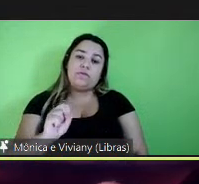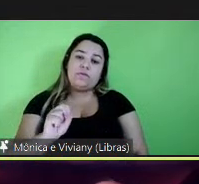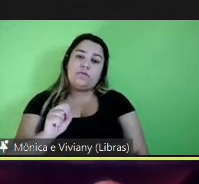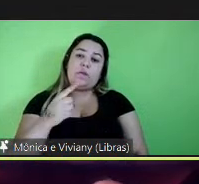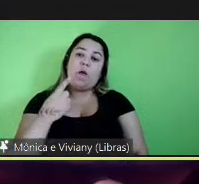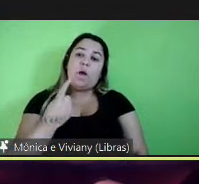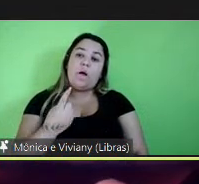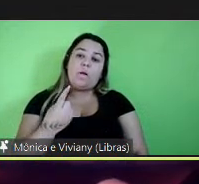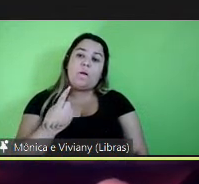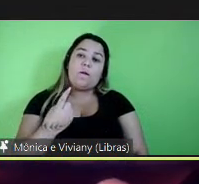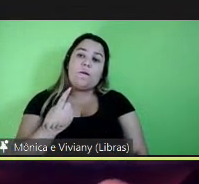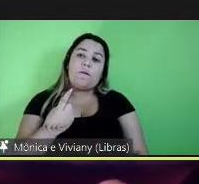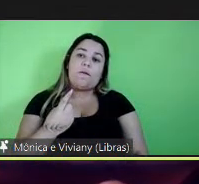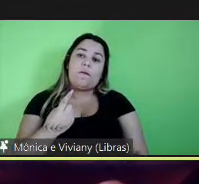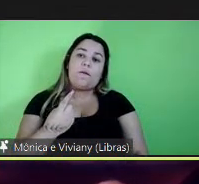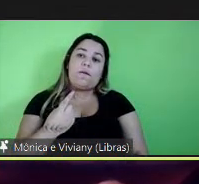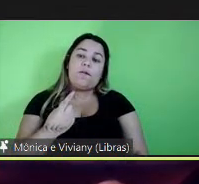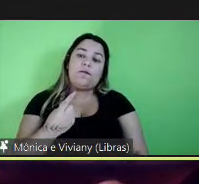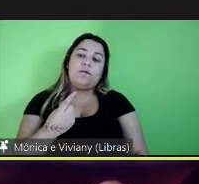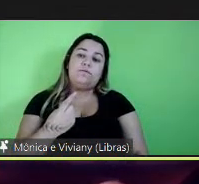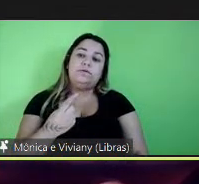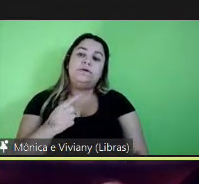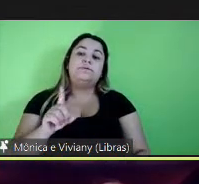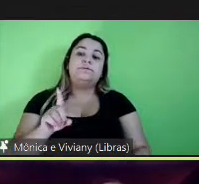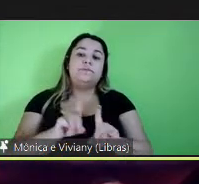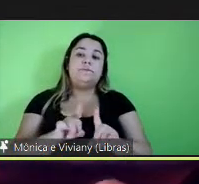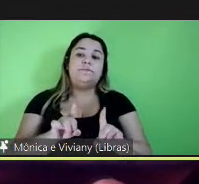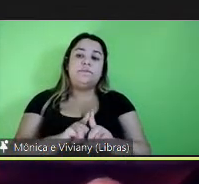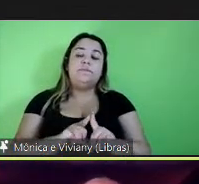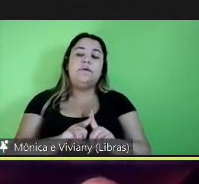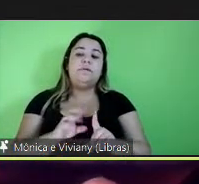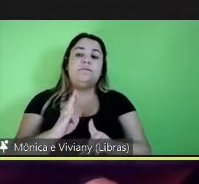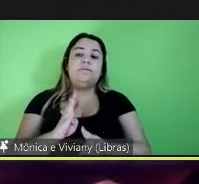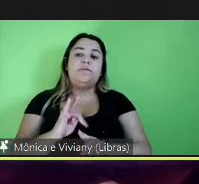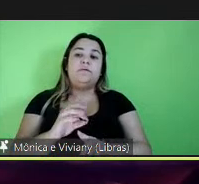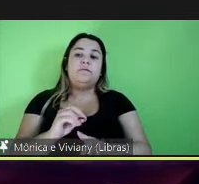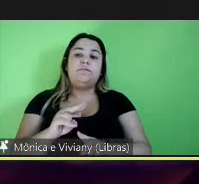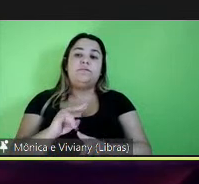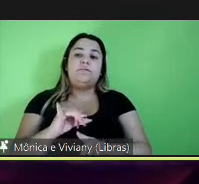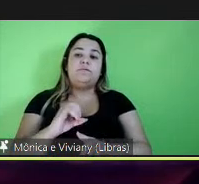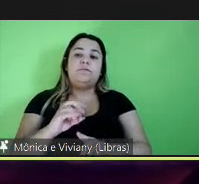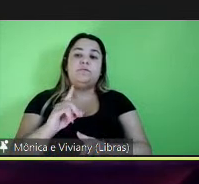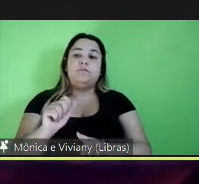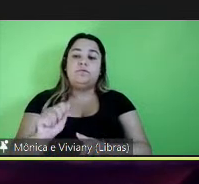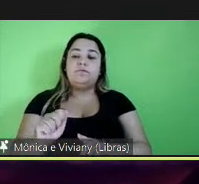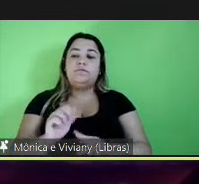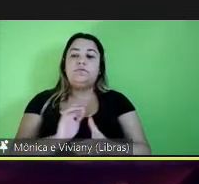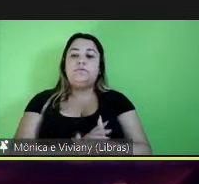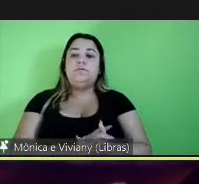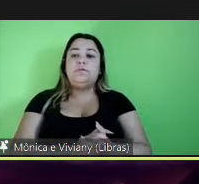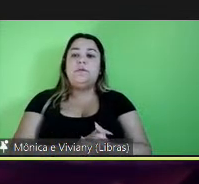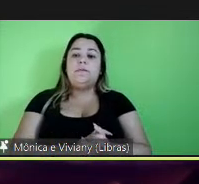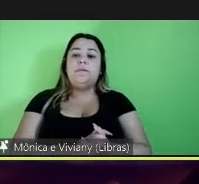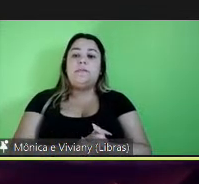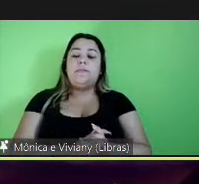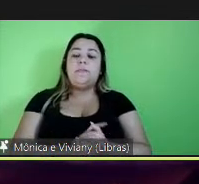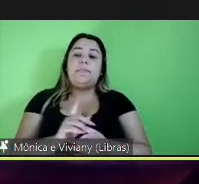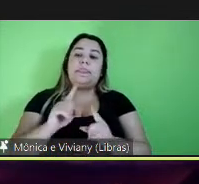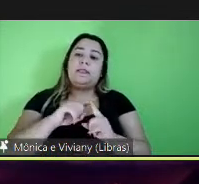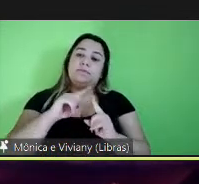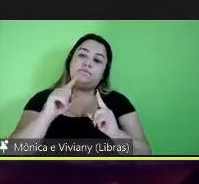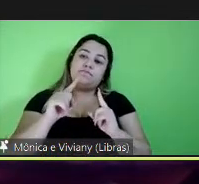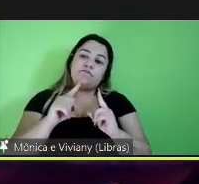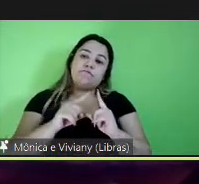2 diabetes, gestational, the pregnant mother who is already diabetic. We're looking at